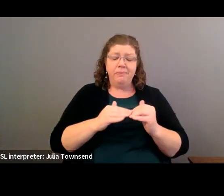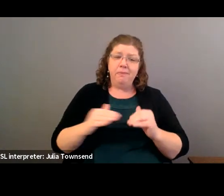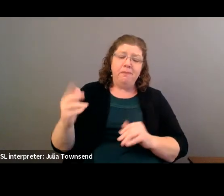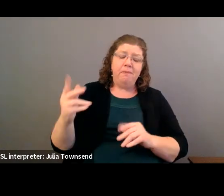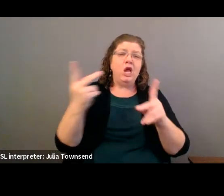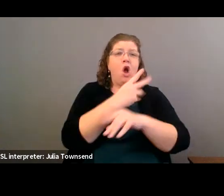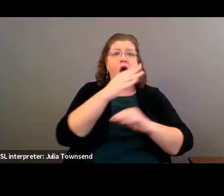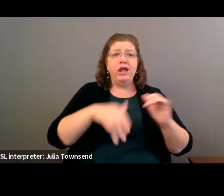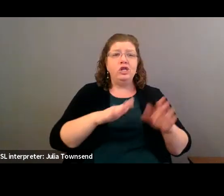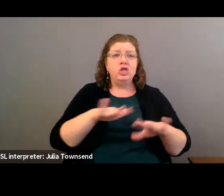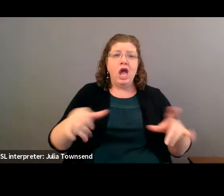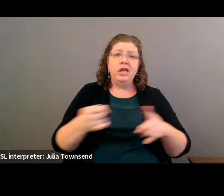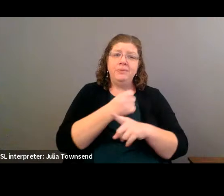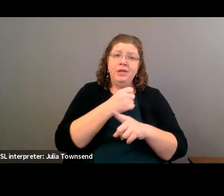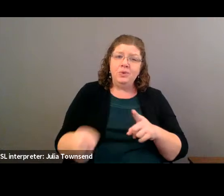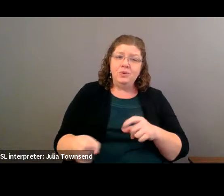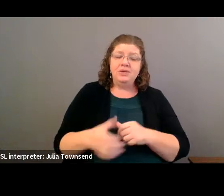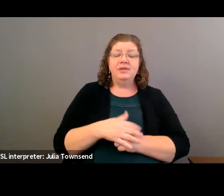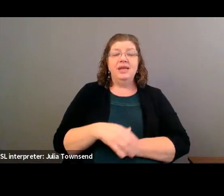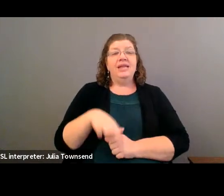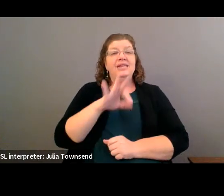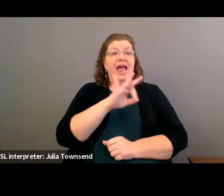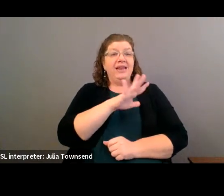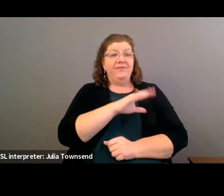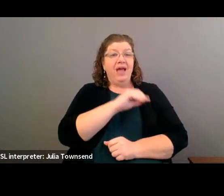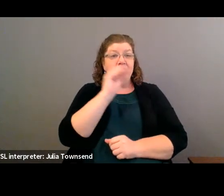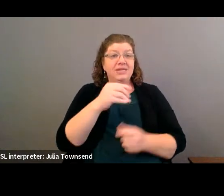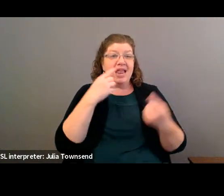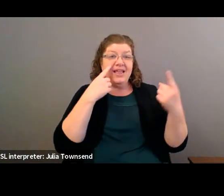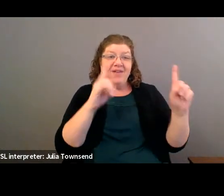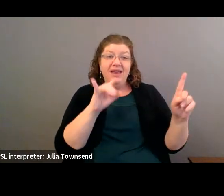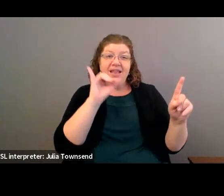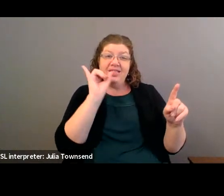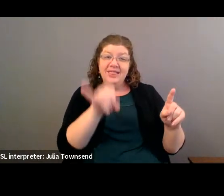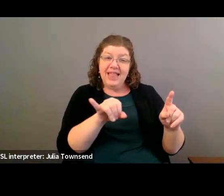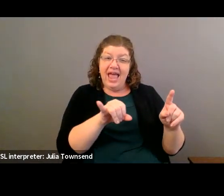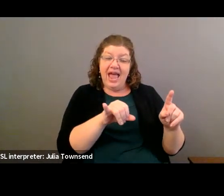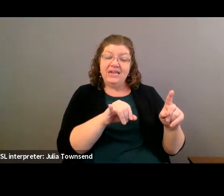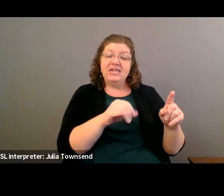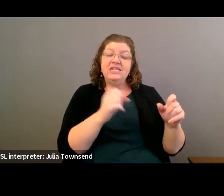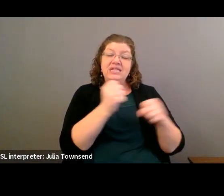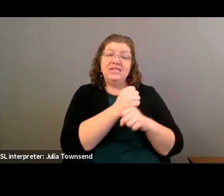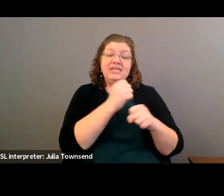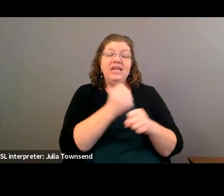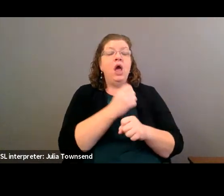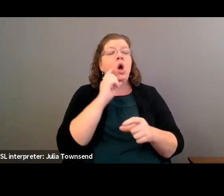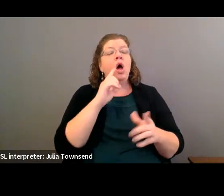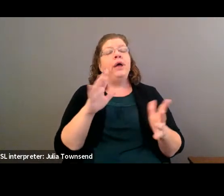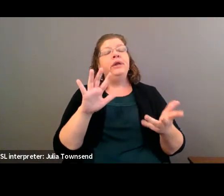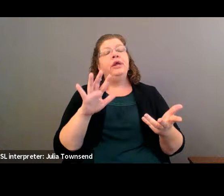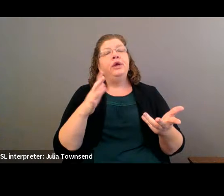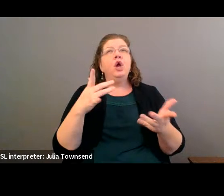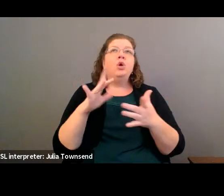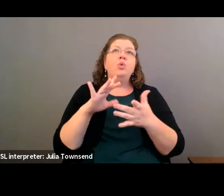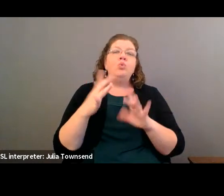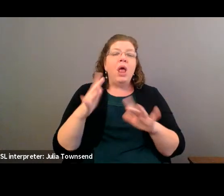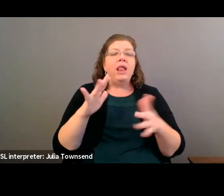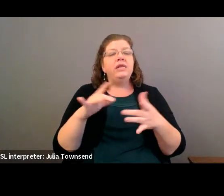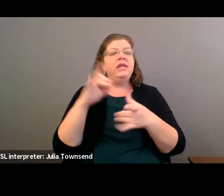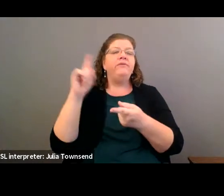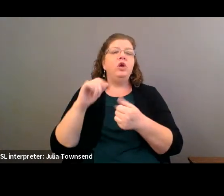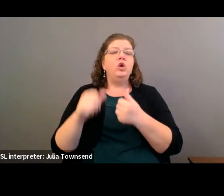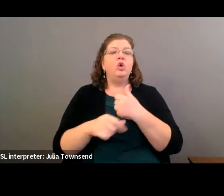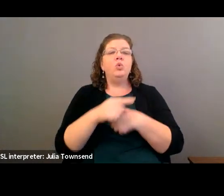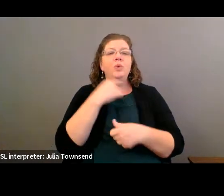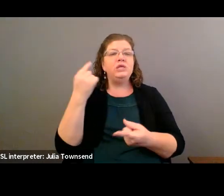is 95% effective is based on relative risk reduction. According to the